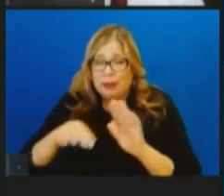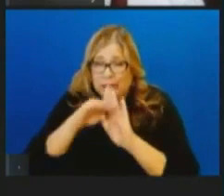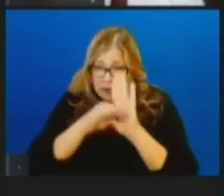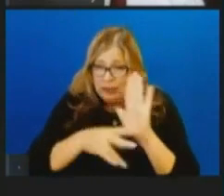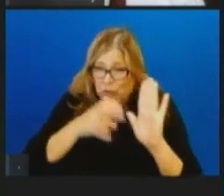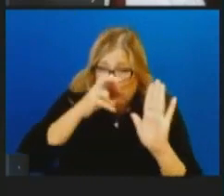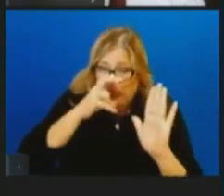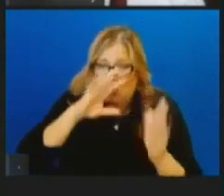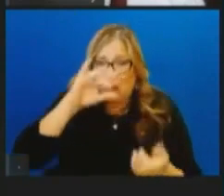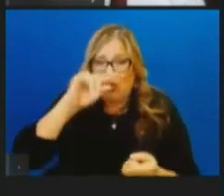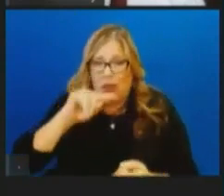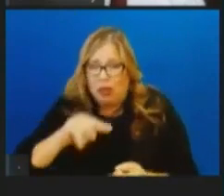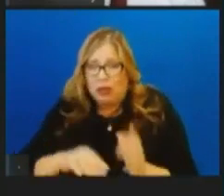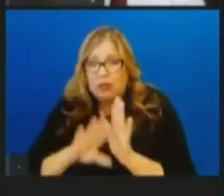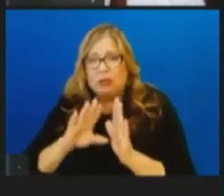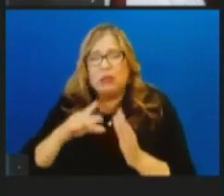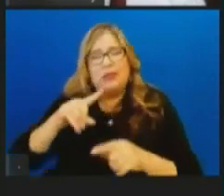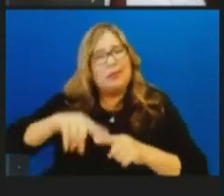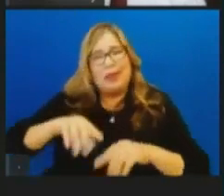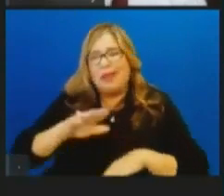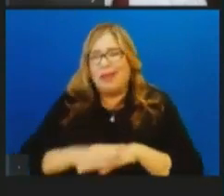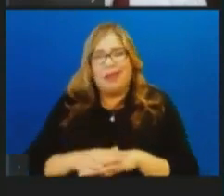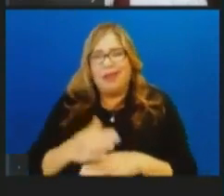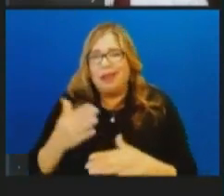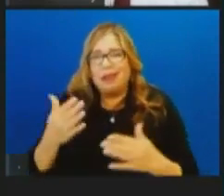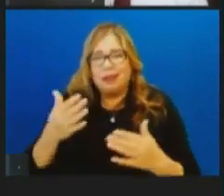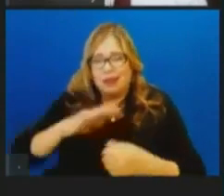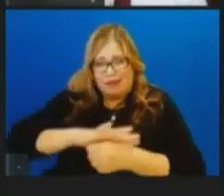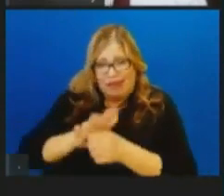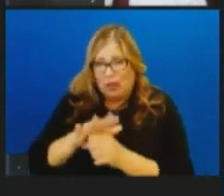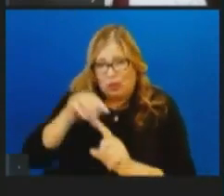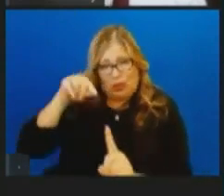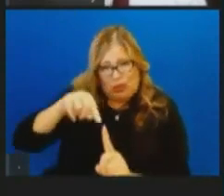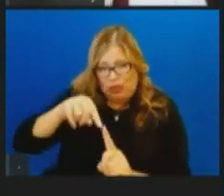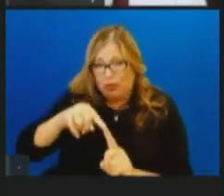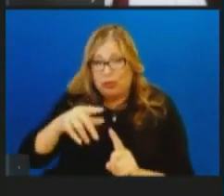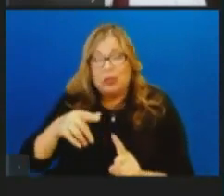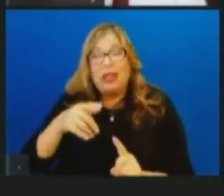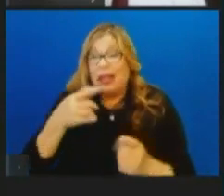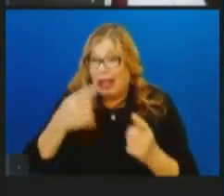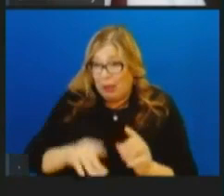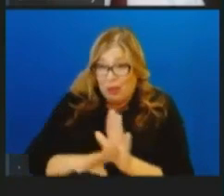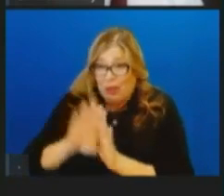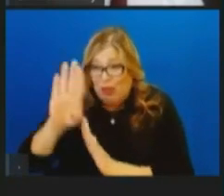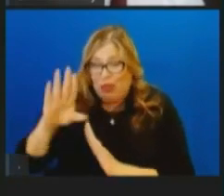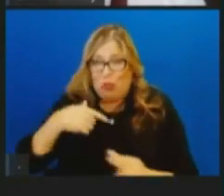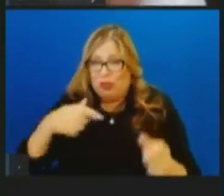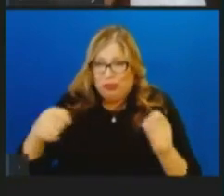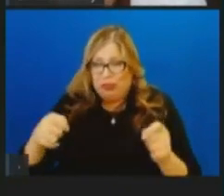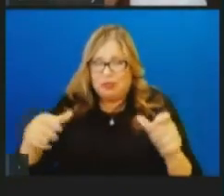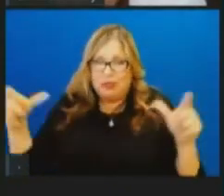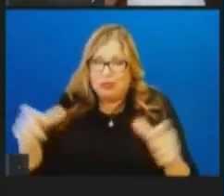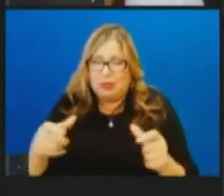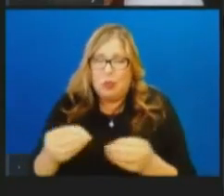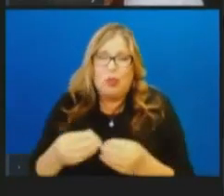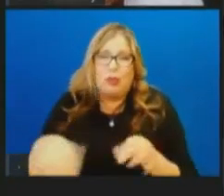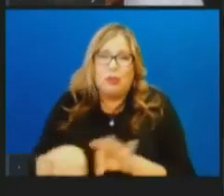future variants or if any of the current variants that we've seen before rear their heads again. Next slide.